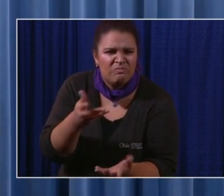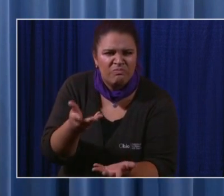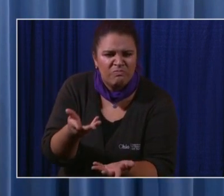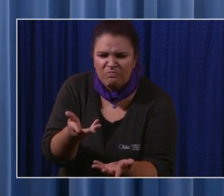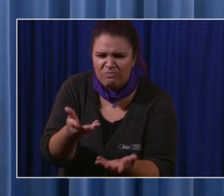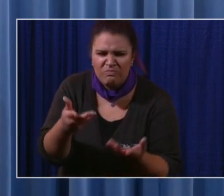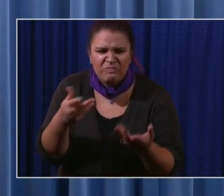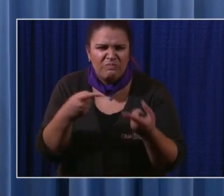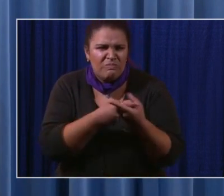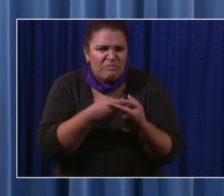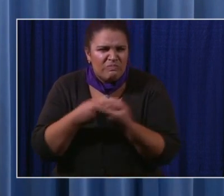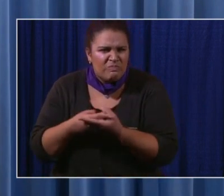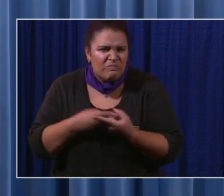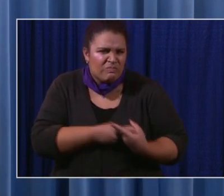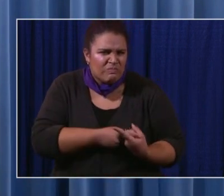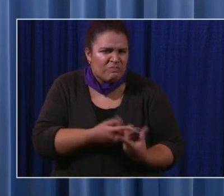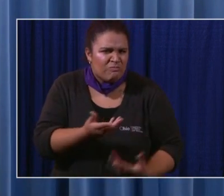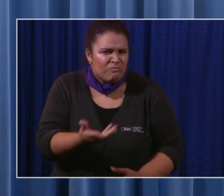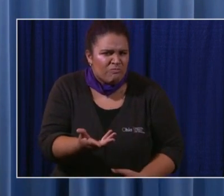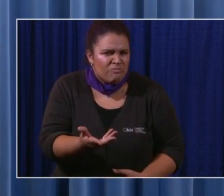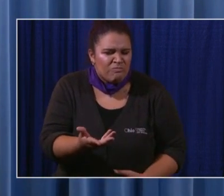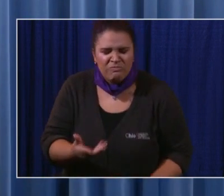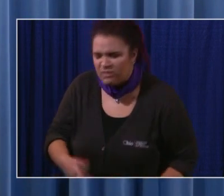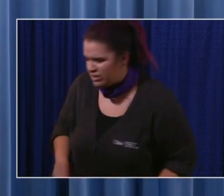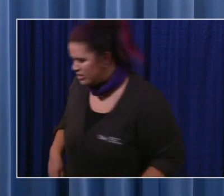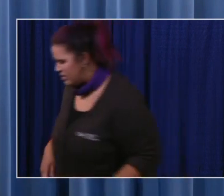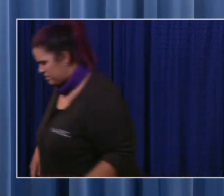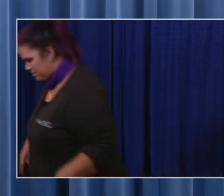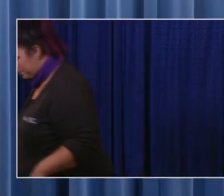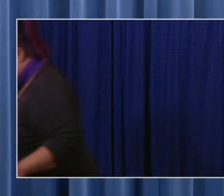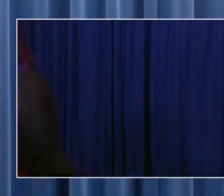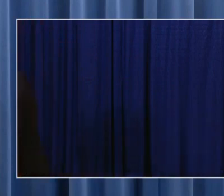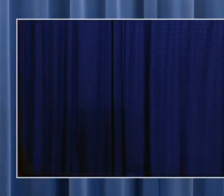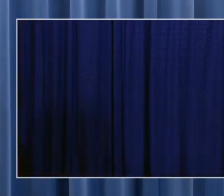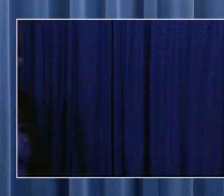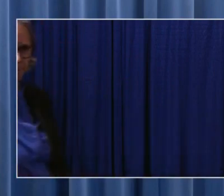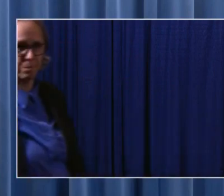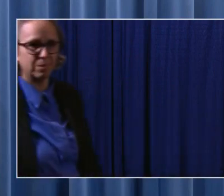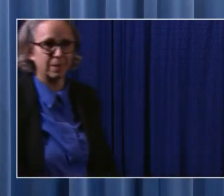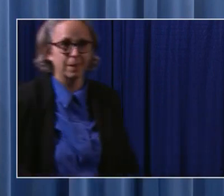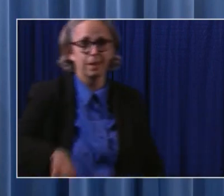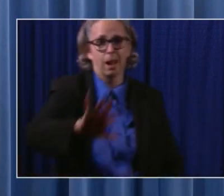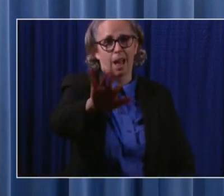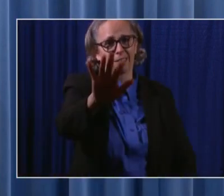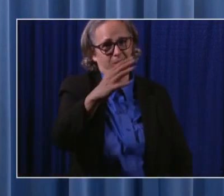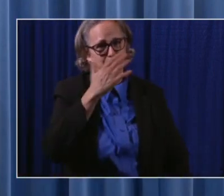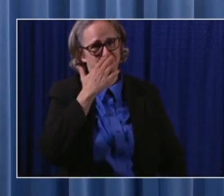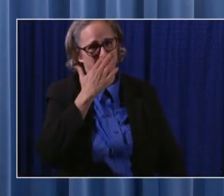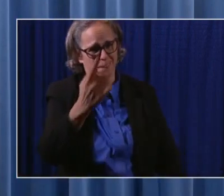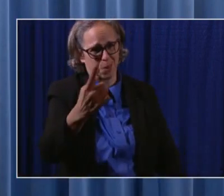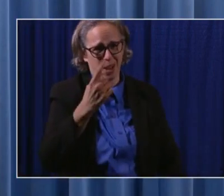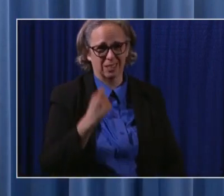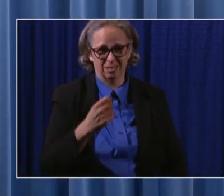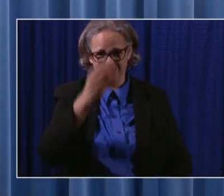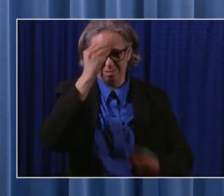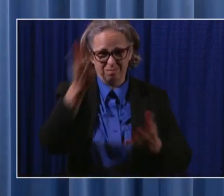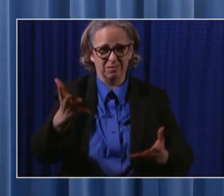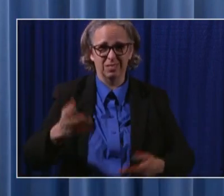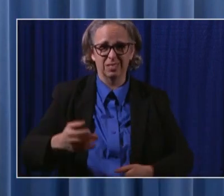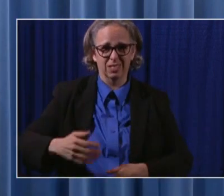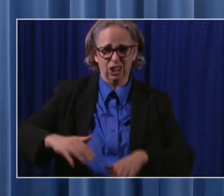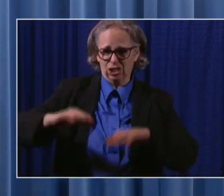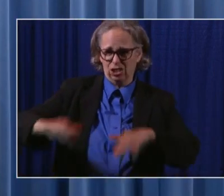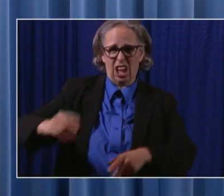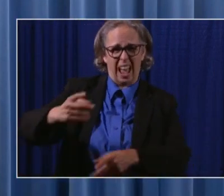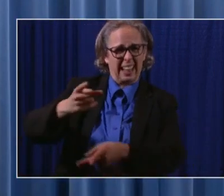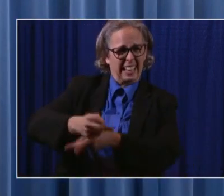Thank you for the question, because I don't think there's been few things that I've agonized over as much as child care. I